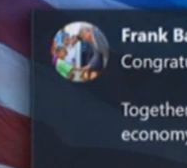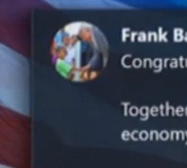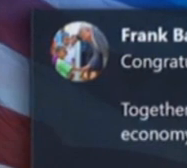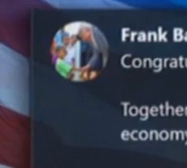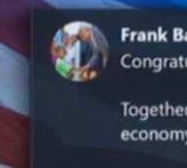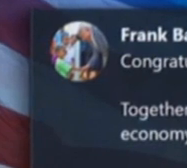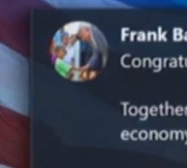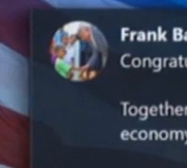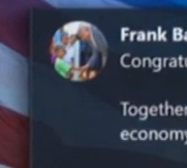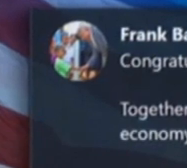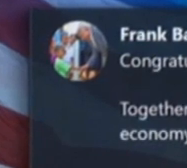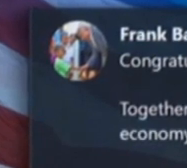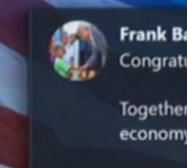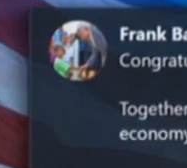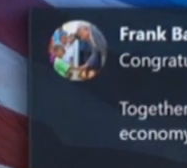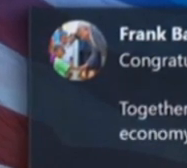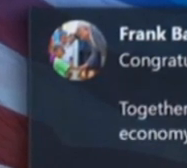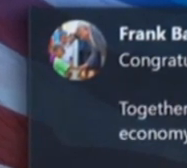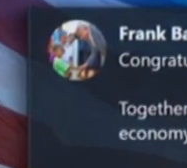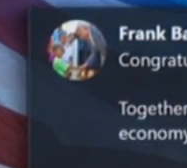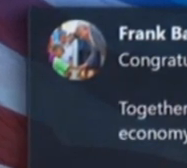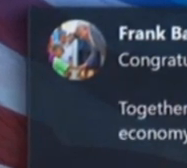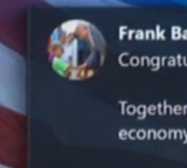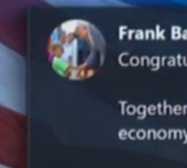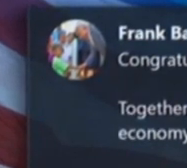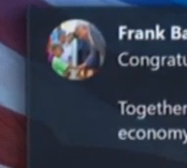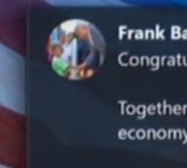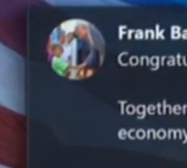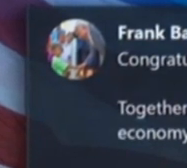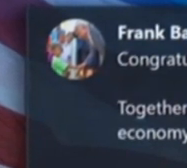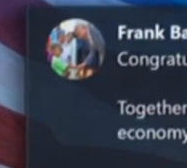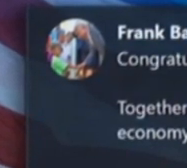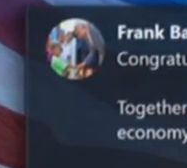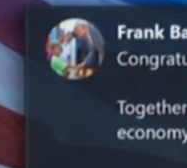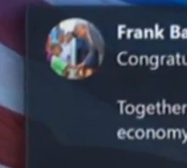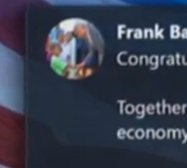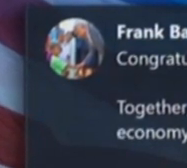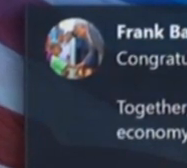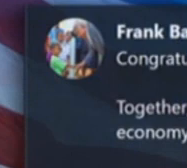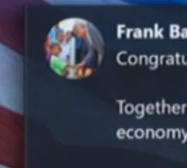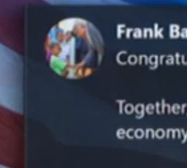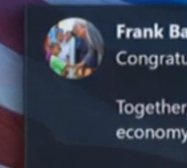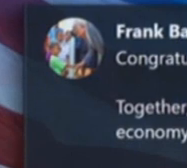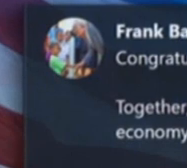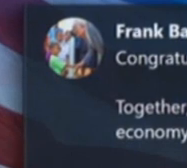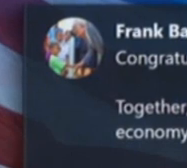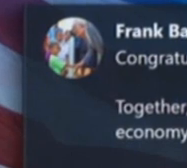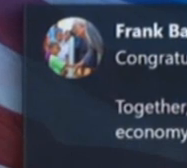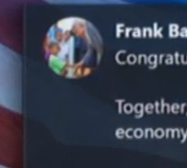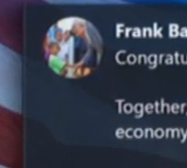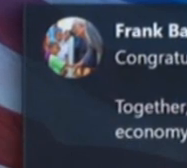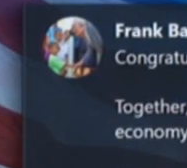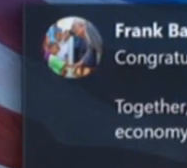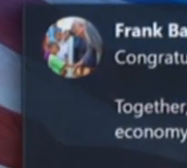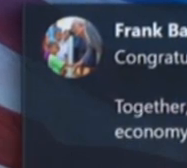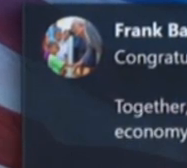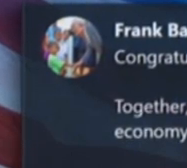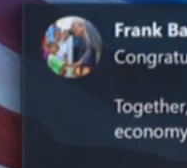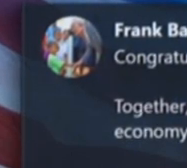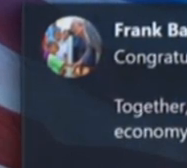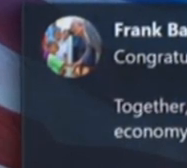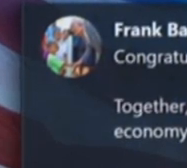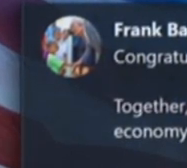countries in their bid to save the planet from the impacts of climate change. He says now more than ever, they need the USA at the helm of